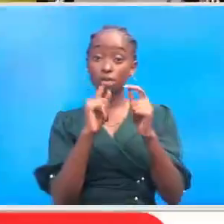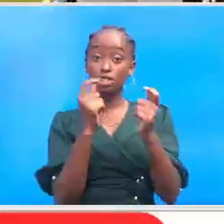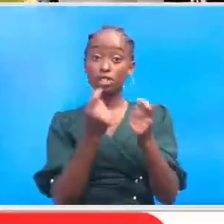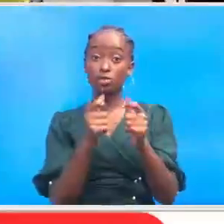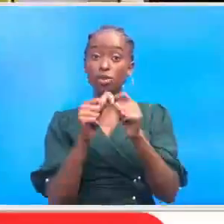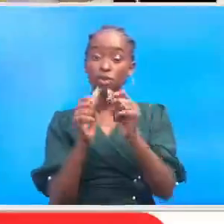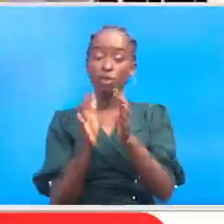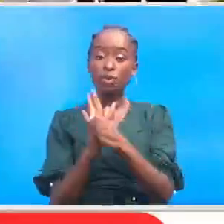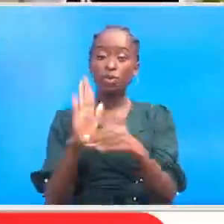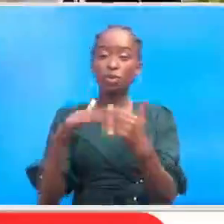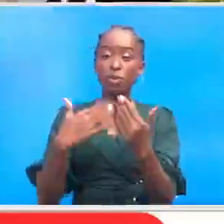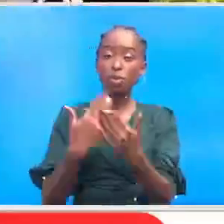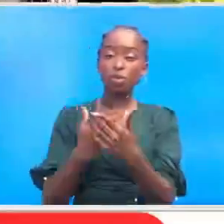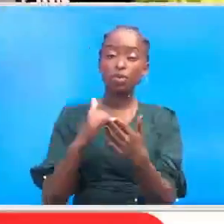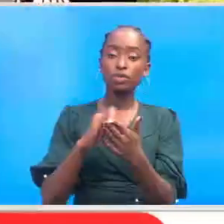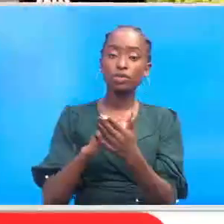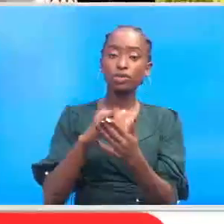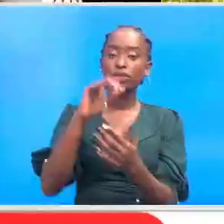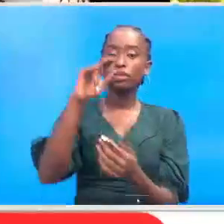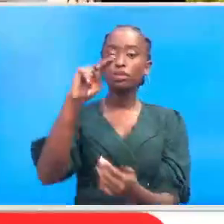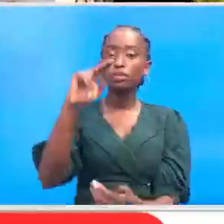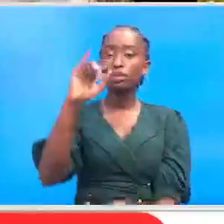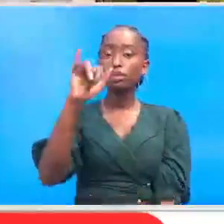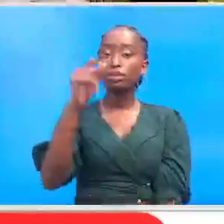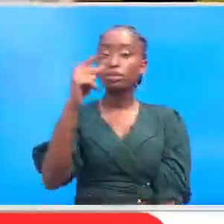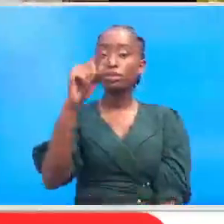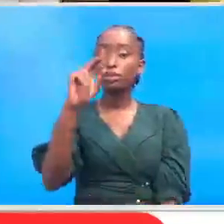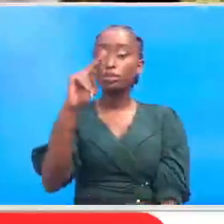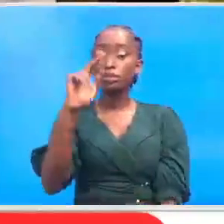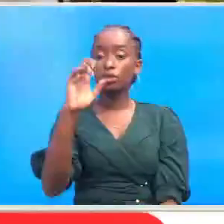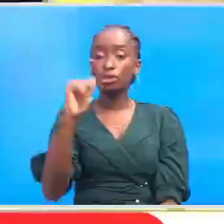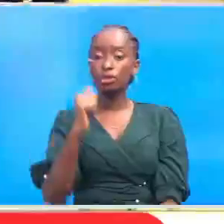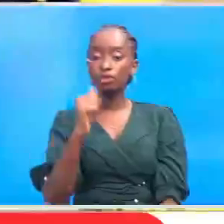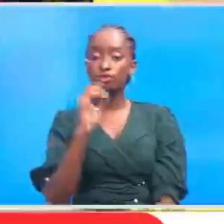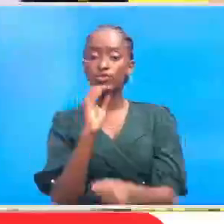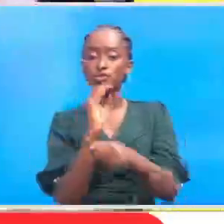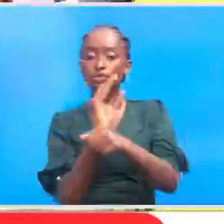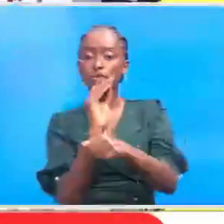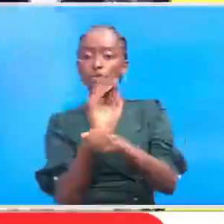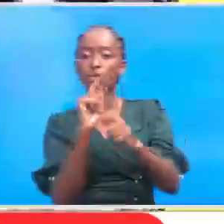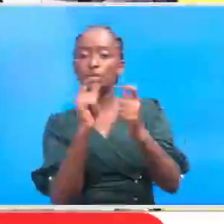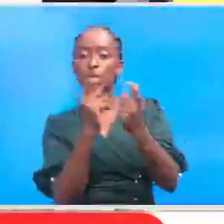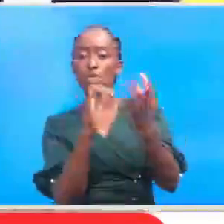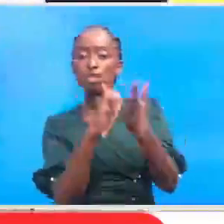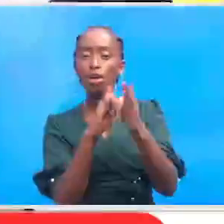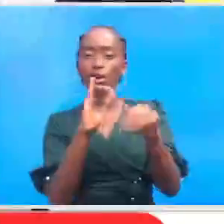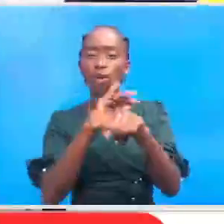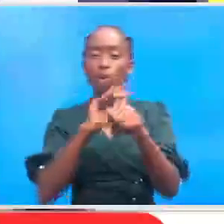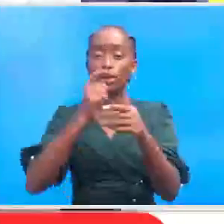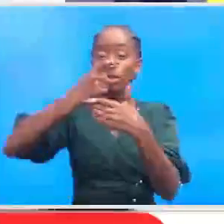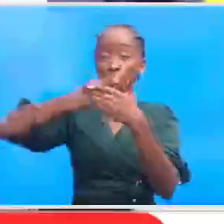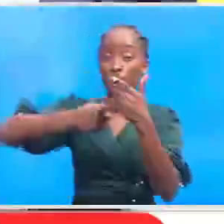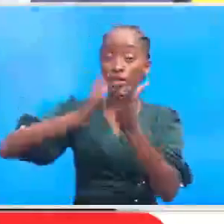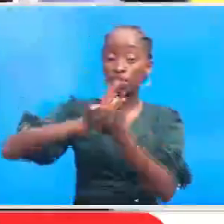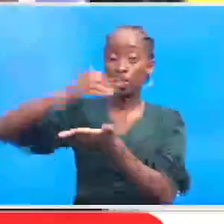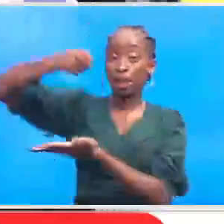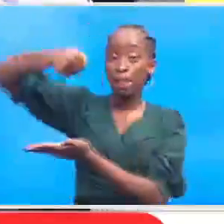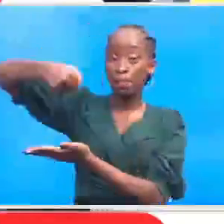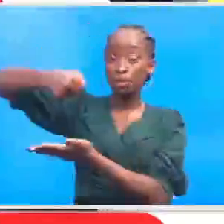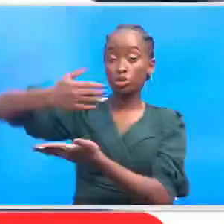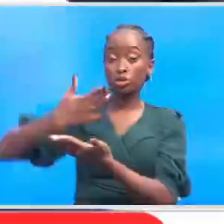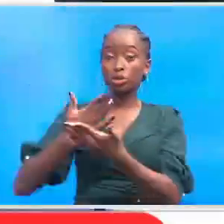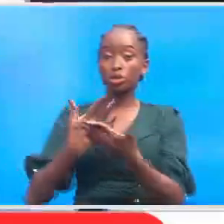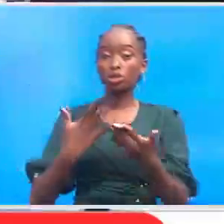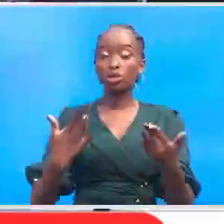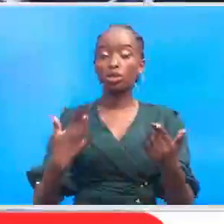Treasury Cabinet Secretary Professor Njuguna Ndung'u to advise the bipartisan team on tax and budgetary implications